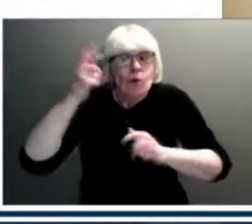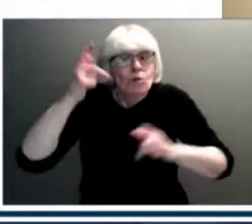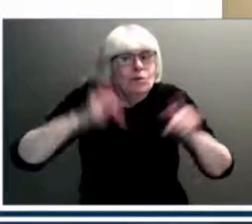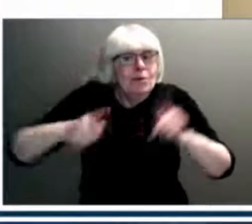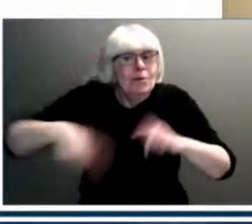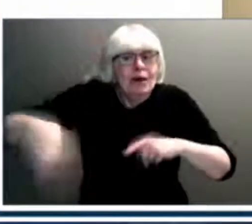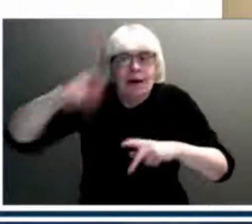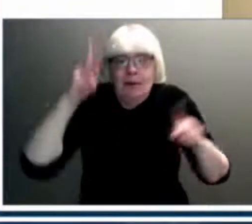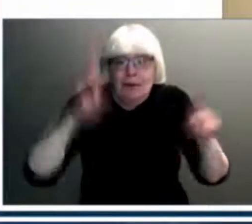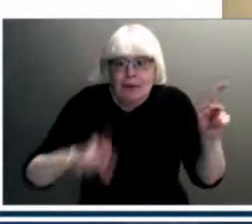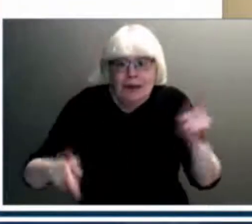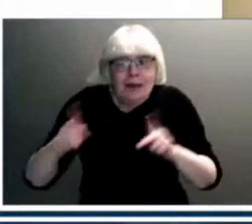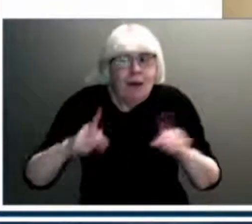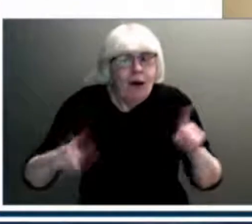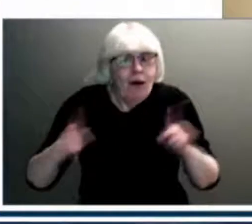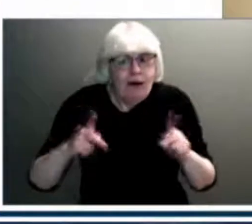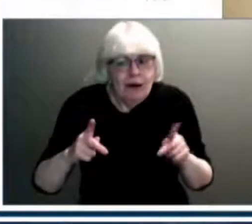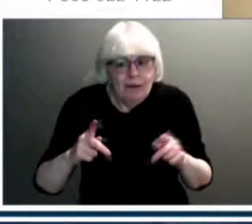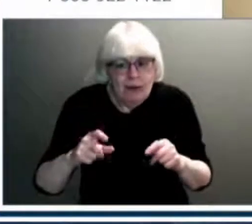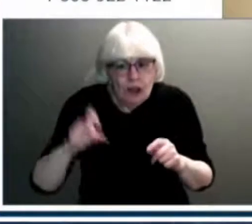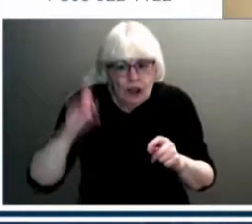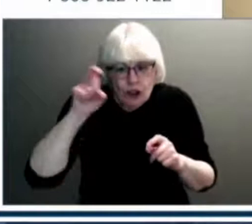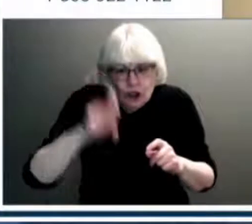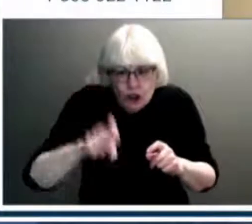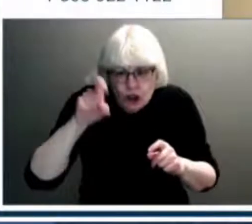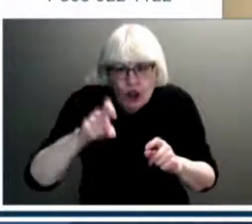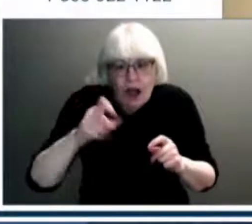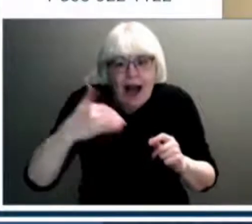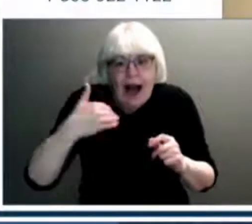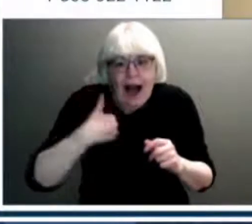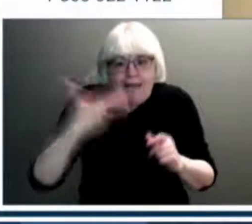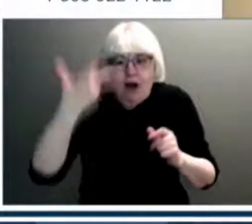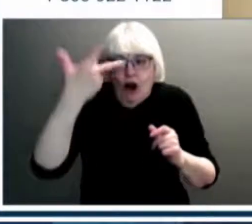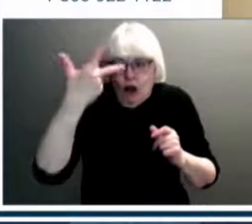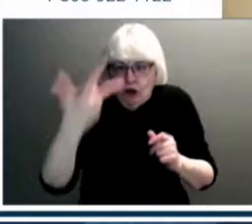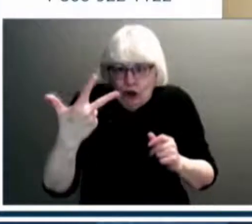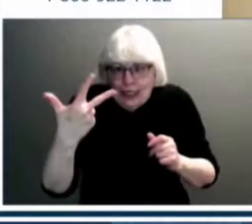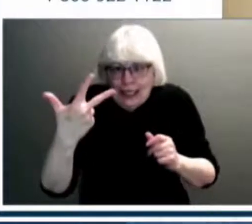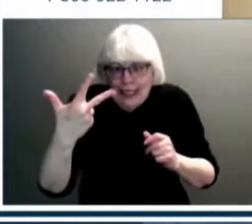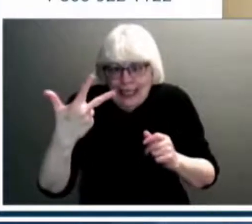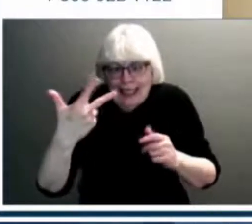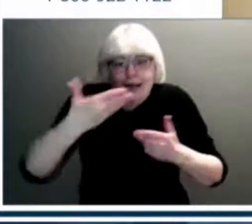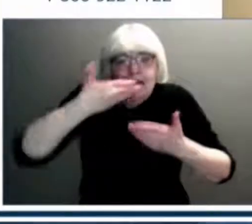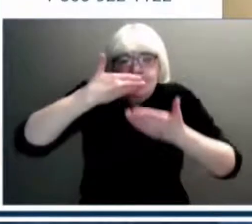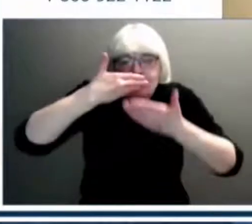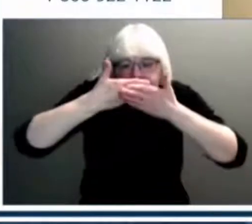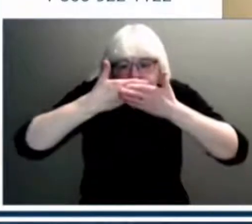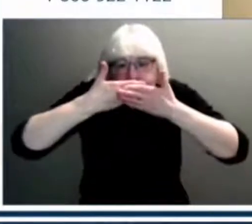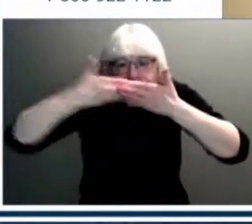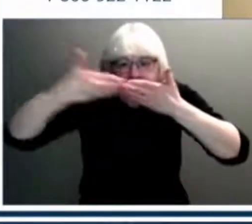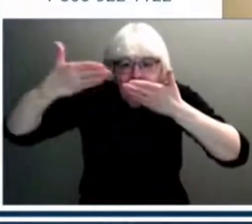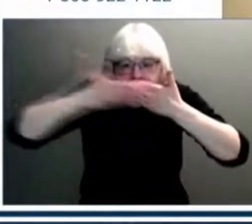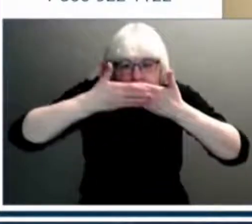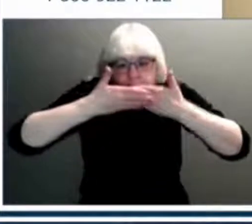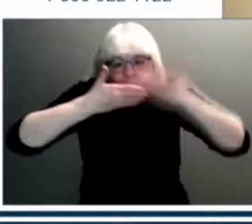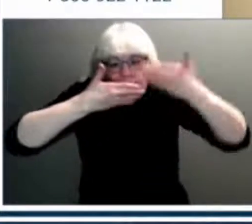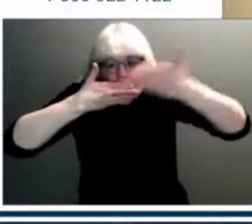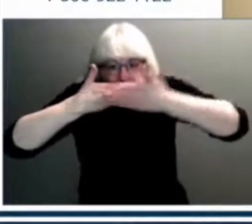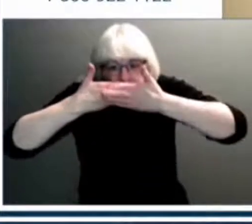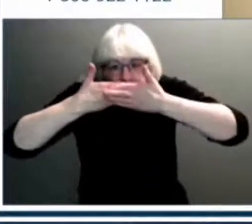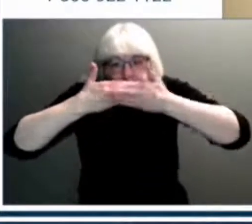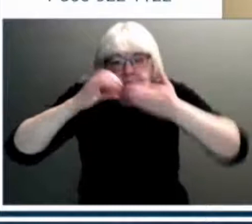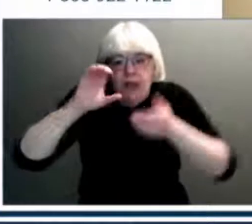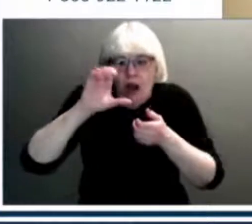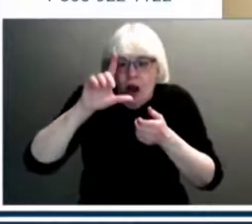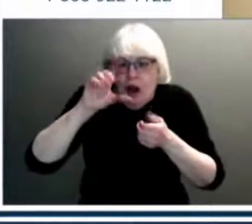minimum, people should have a 3-layered cloth mask or a medical mask. And then the 3 layers is